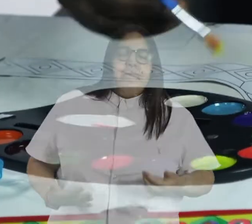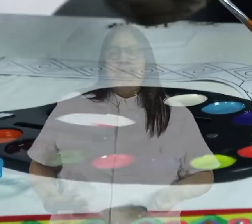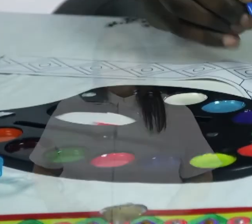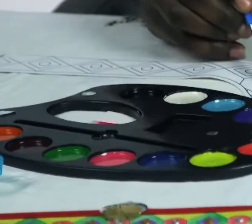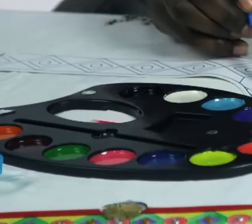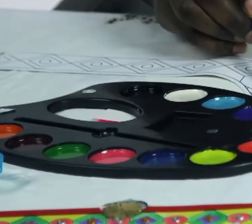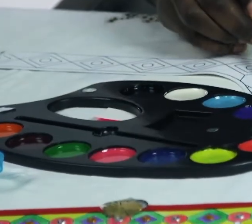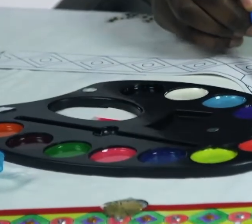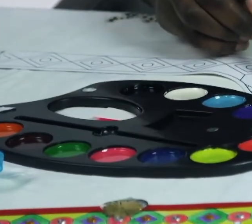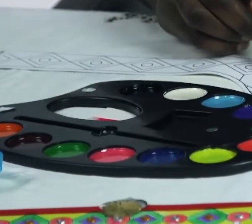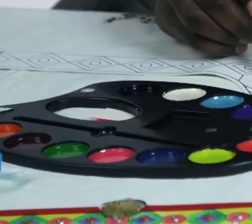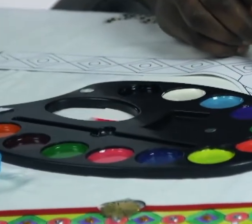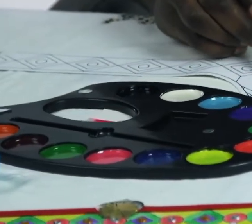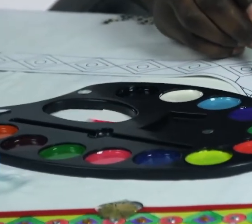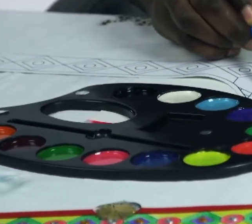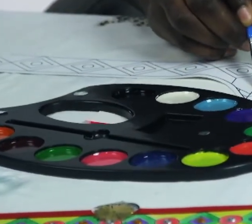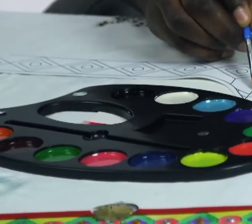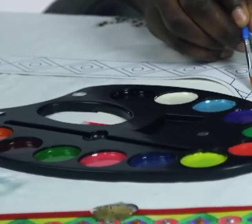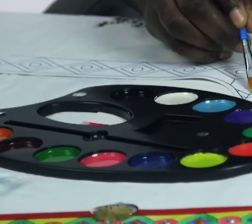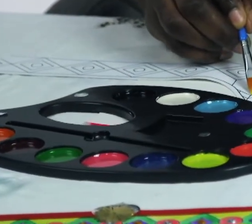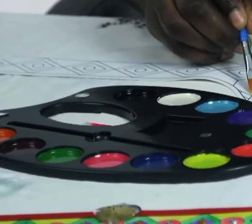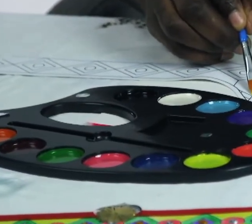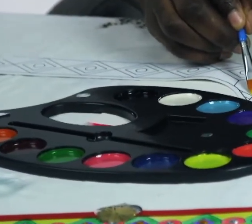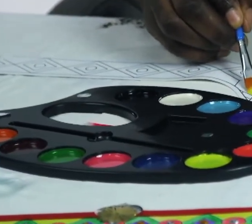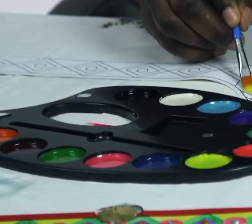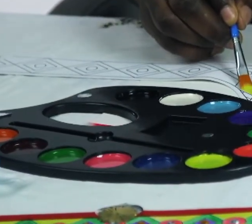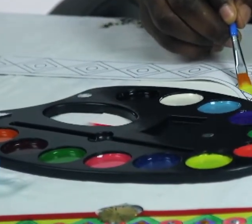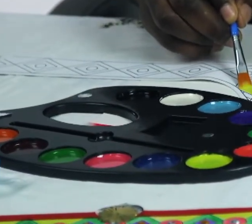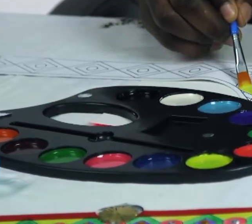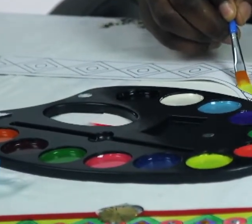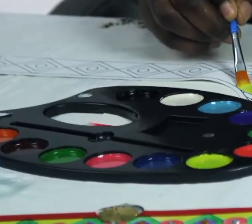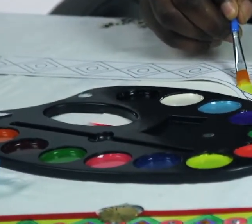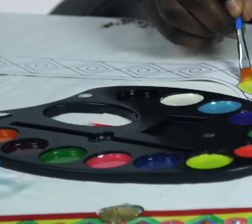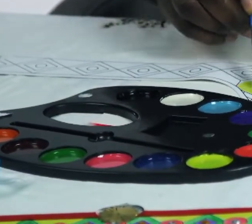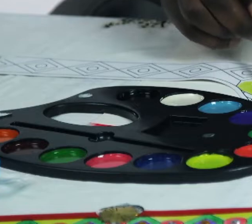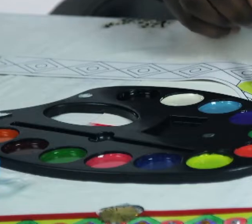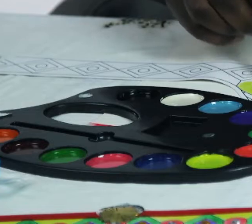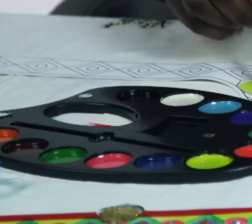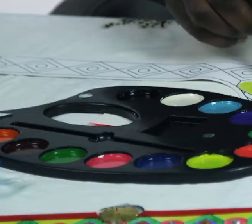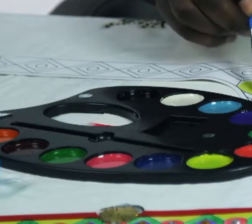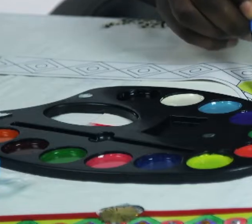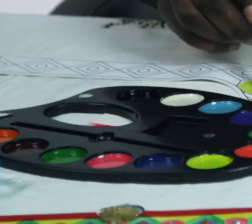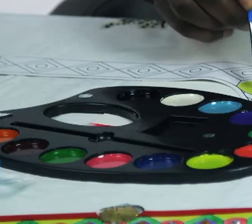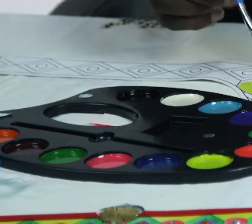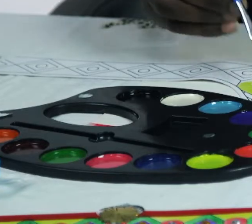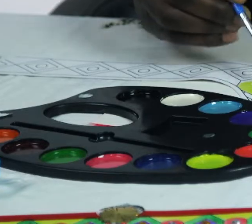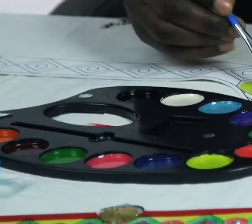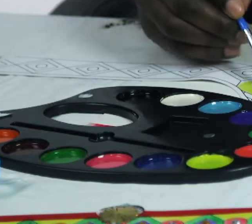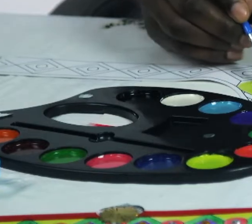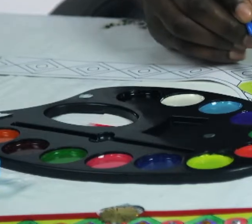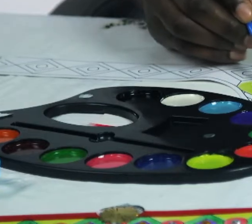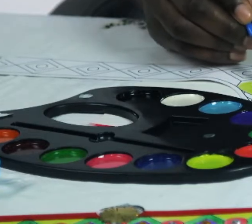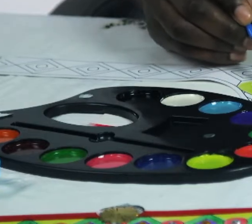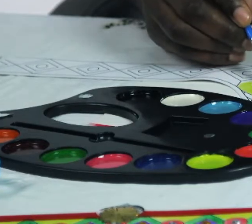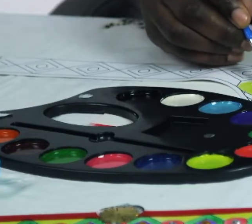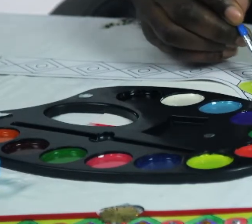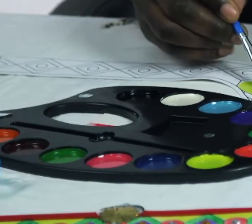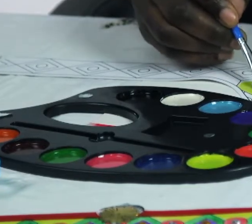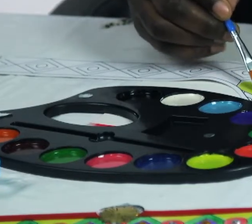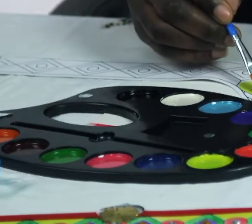So yeah, when it comes to painting, especially when paint dries,